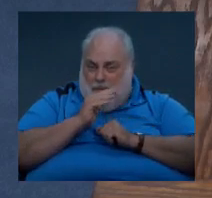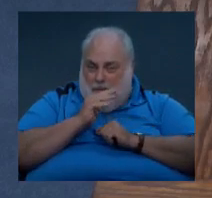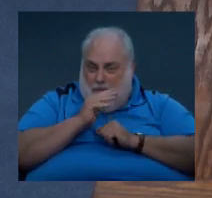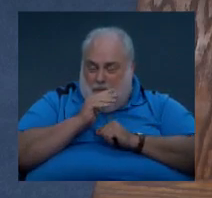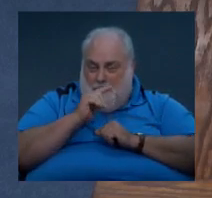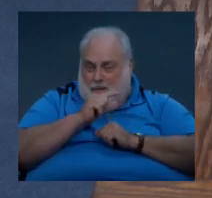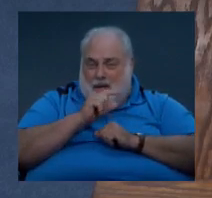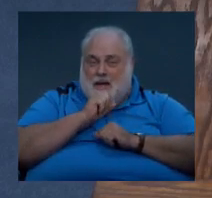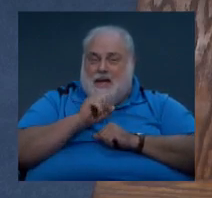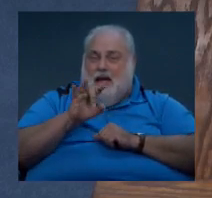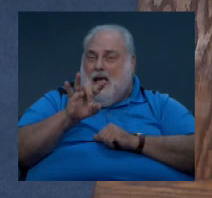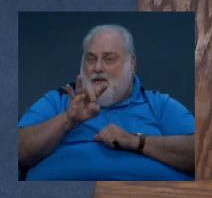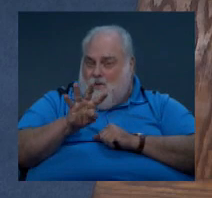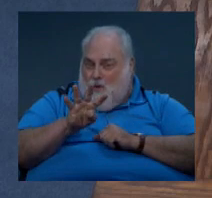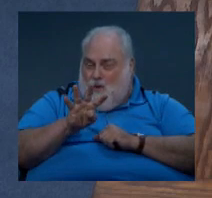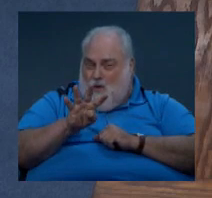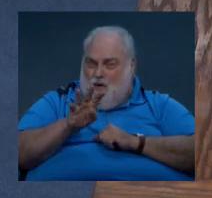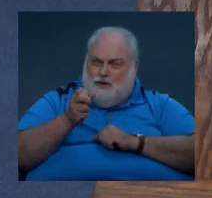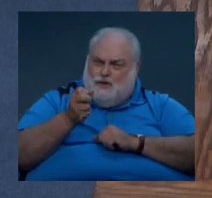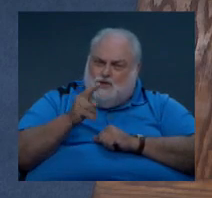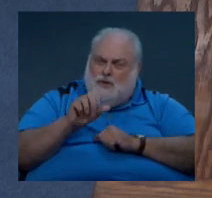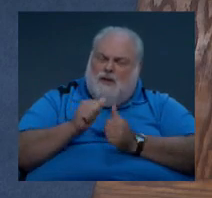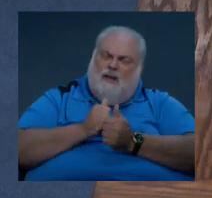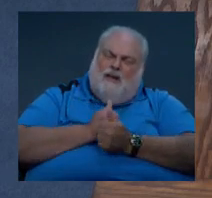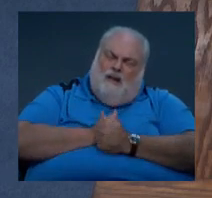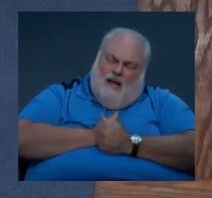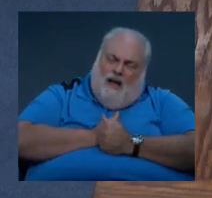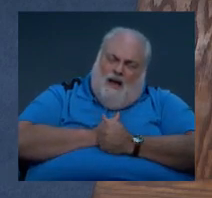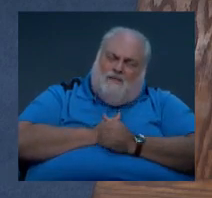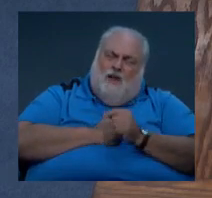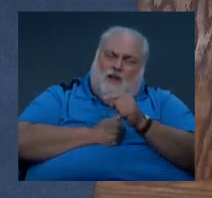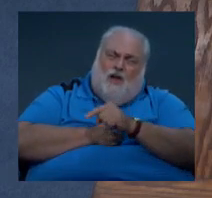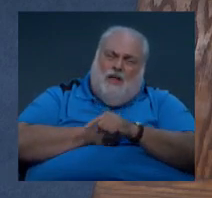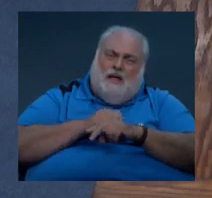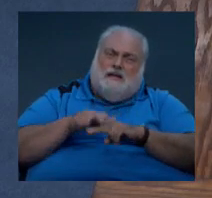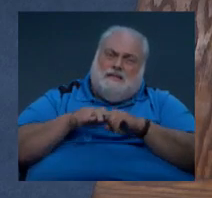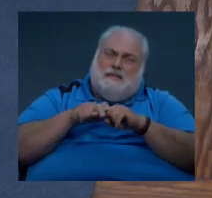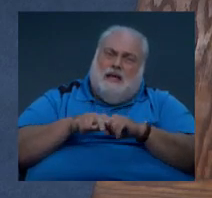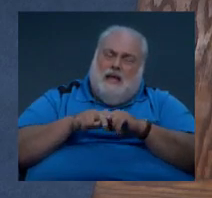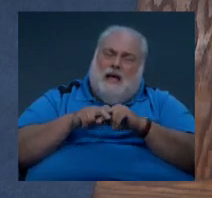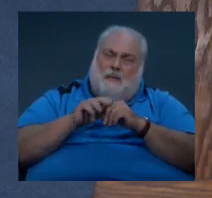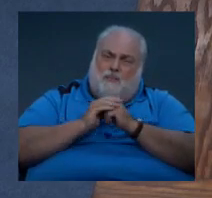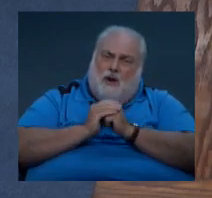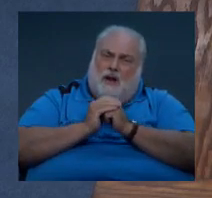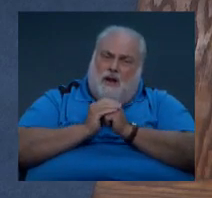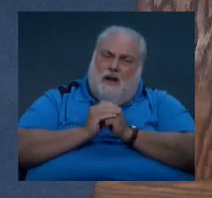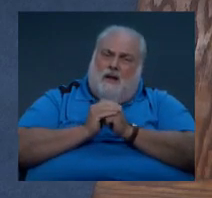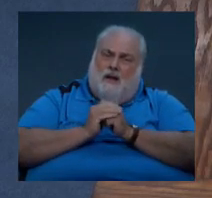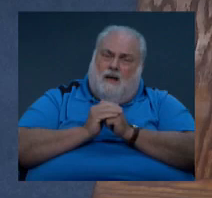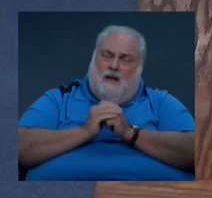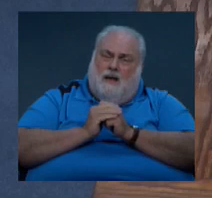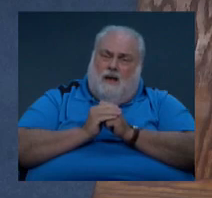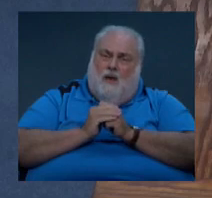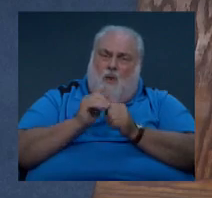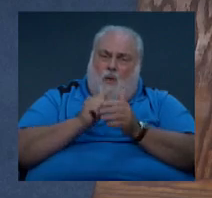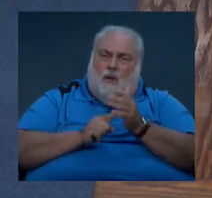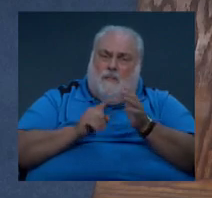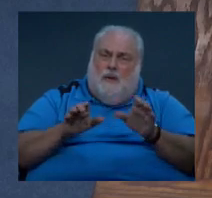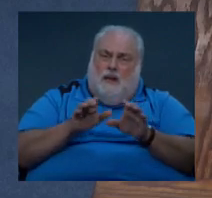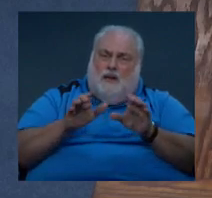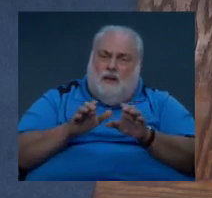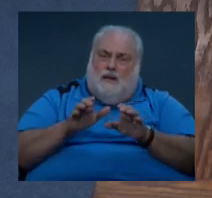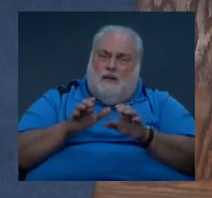Mama over there, 84 years old. She loved to go to the prayer garden and sit there and meditate and ruminate and cogitate and contemplate what she's going to